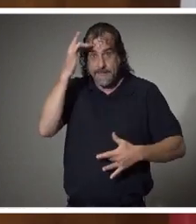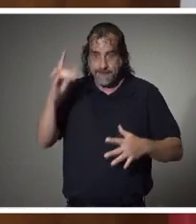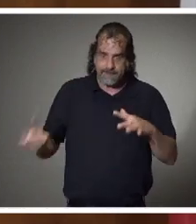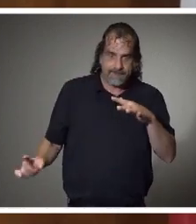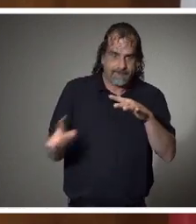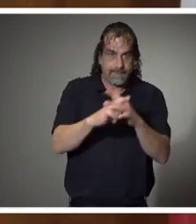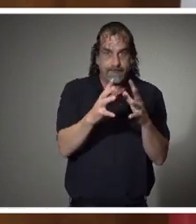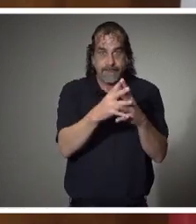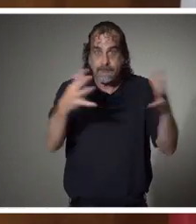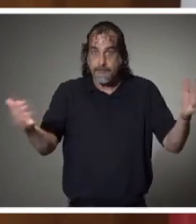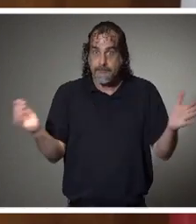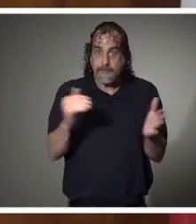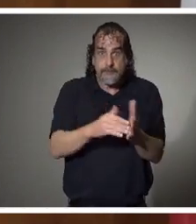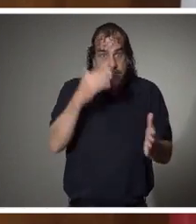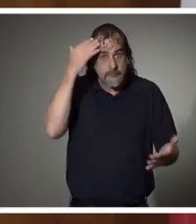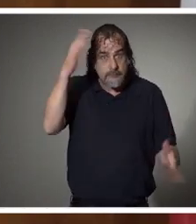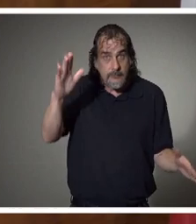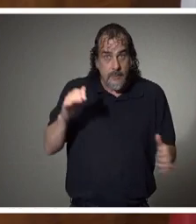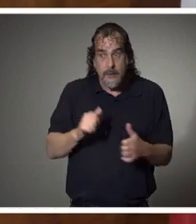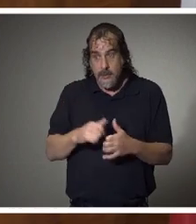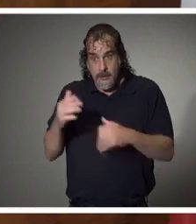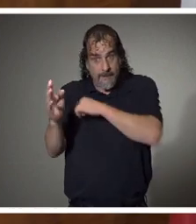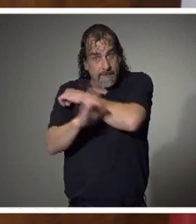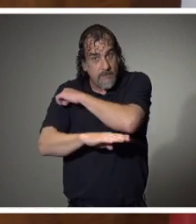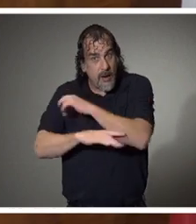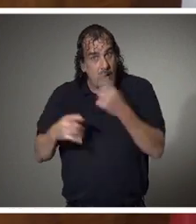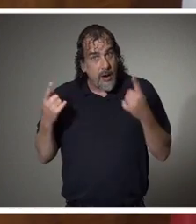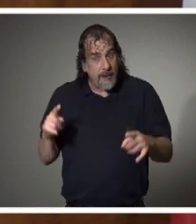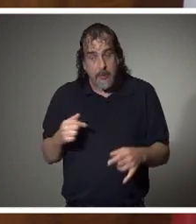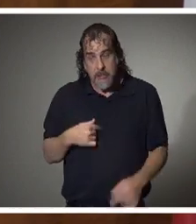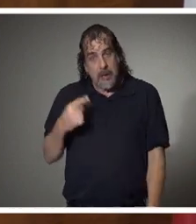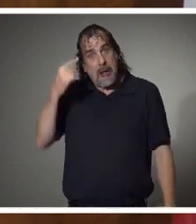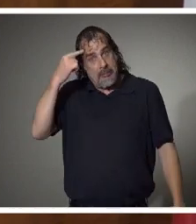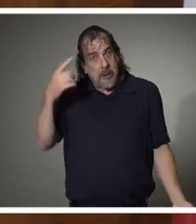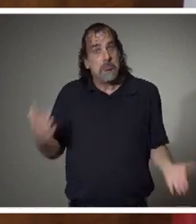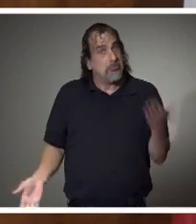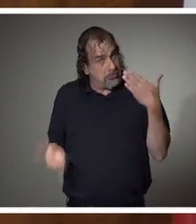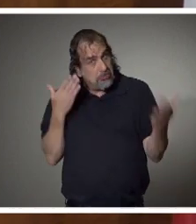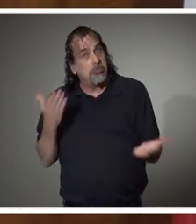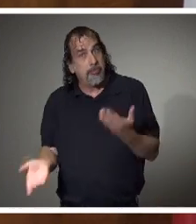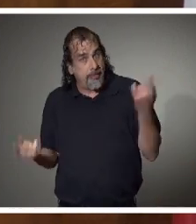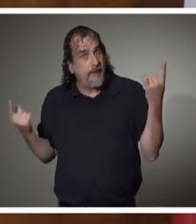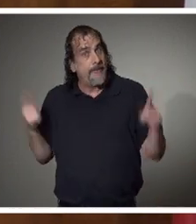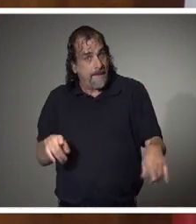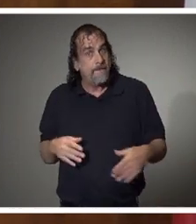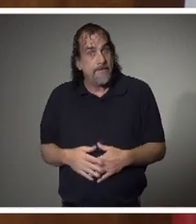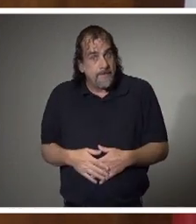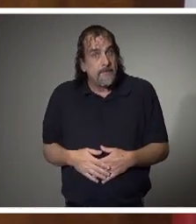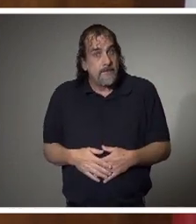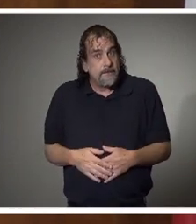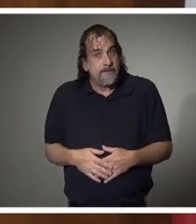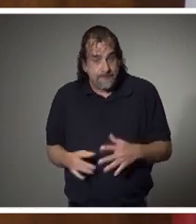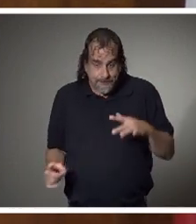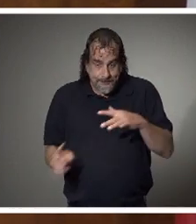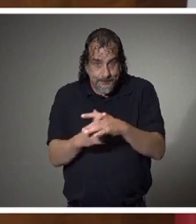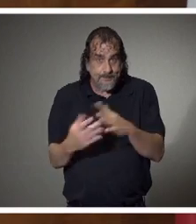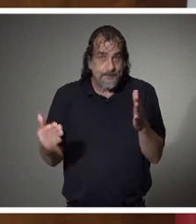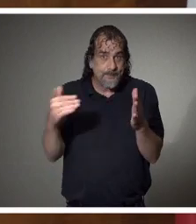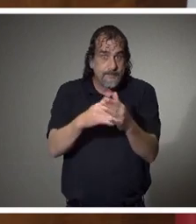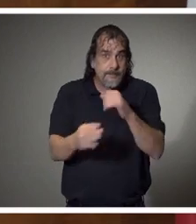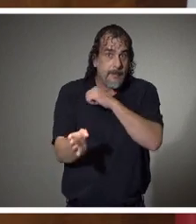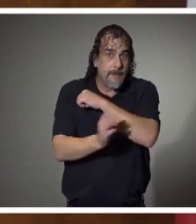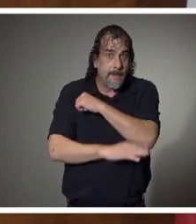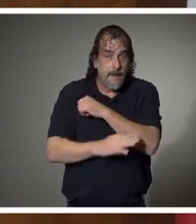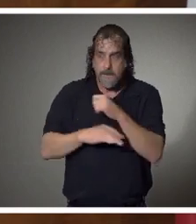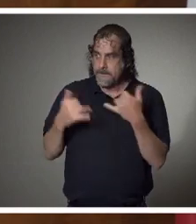but it seems likely to me, not having a science background, that it is likely to come back in the fall. And